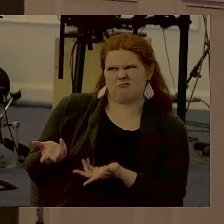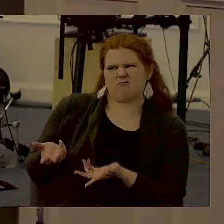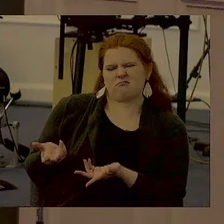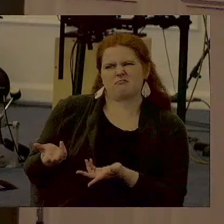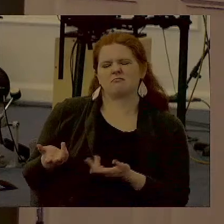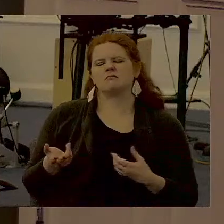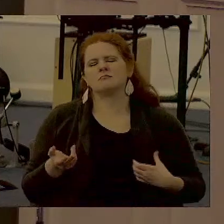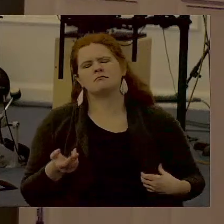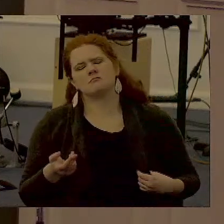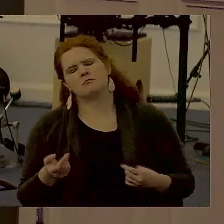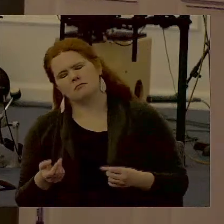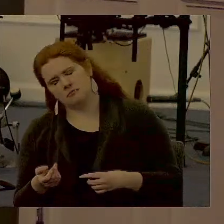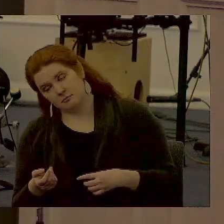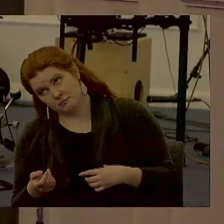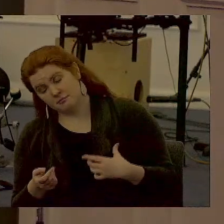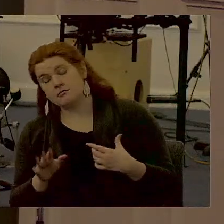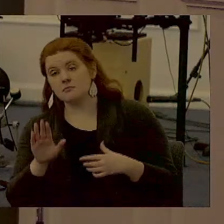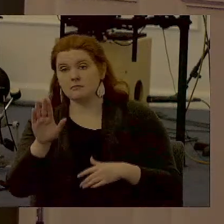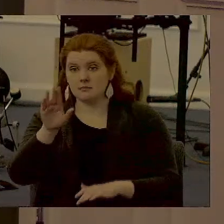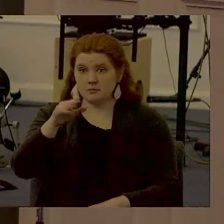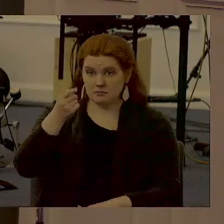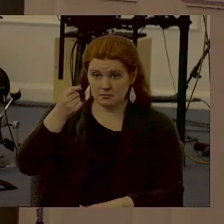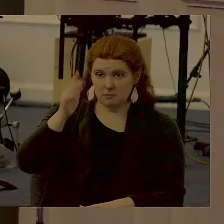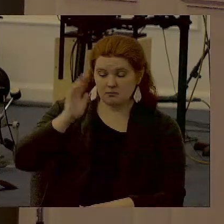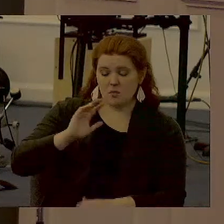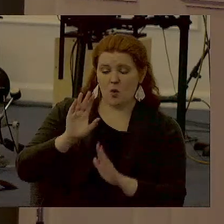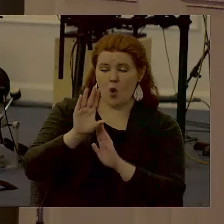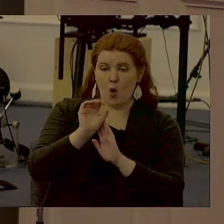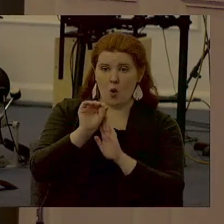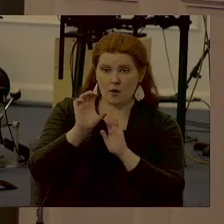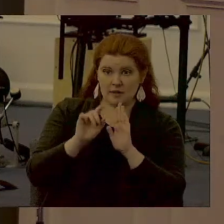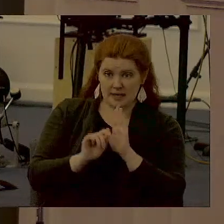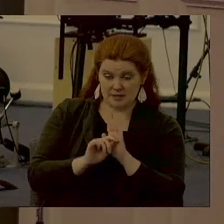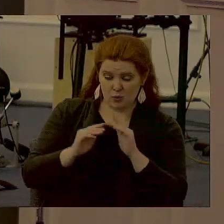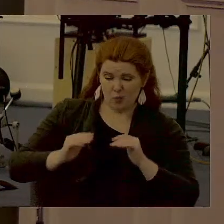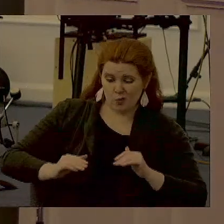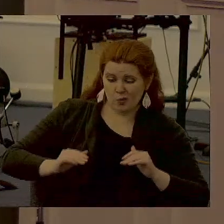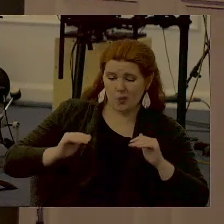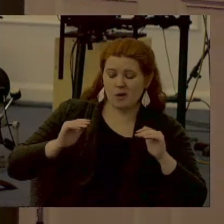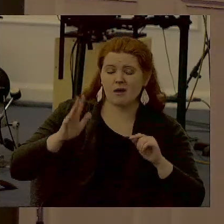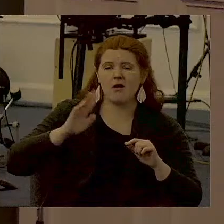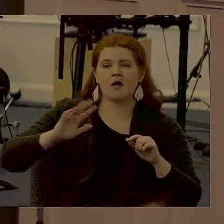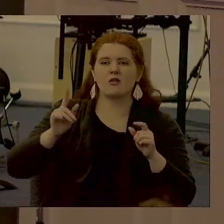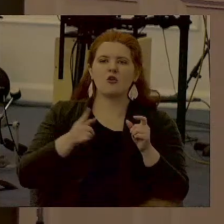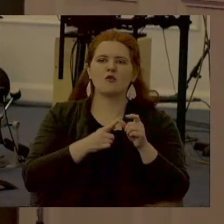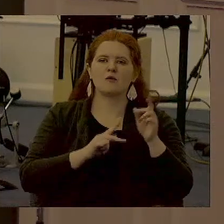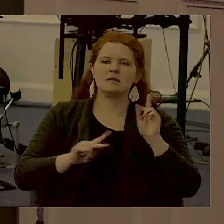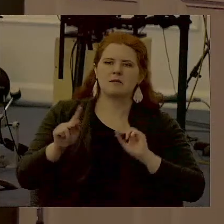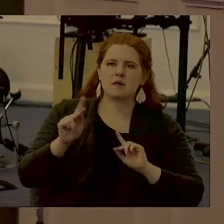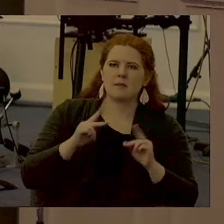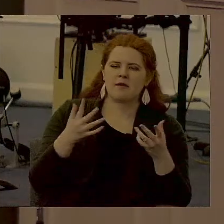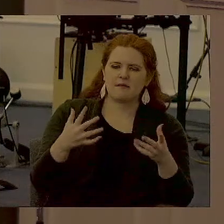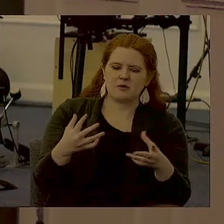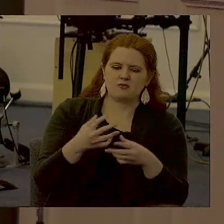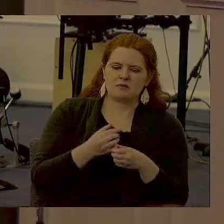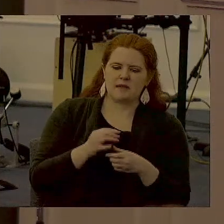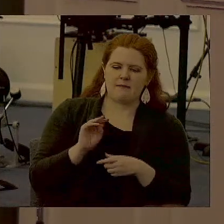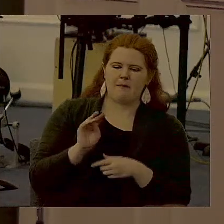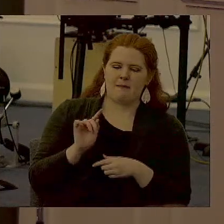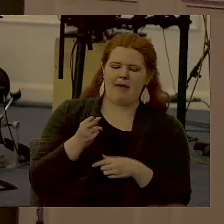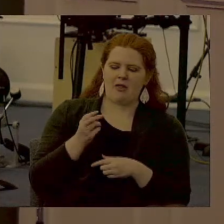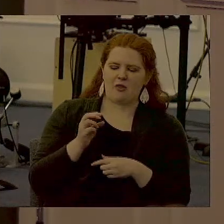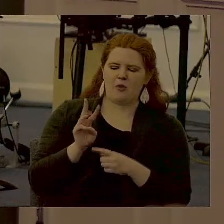had grown up around the Old Testament the way that the first people who received Matthew's gospel